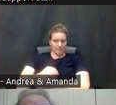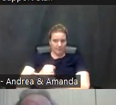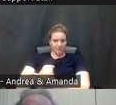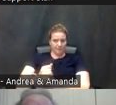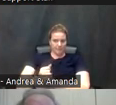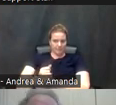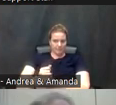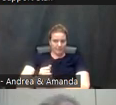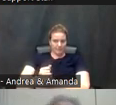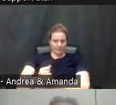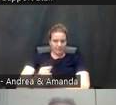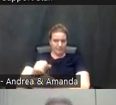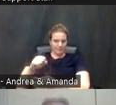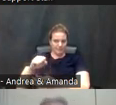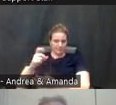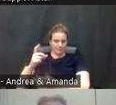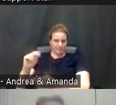Yes, Dan.